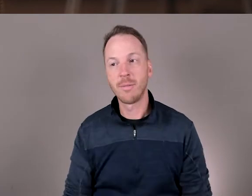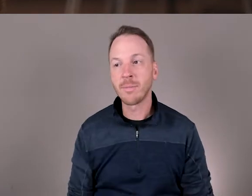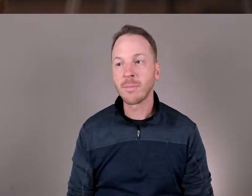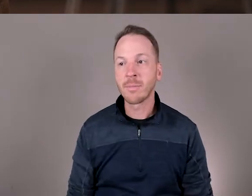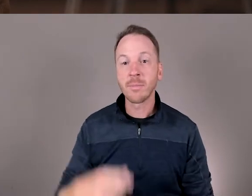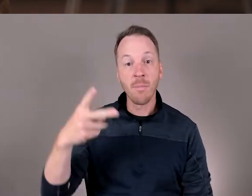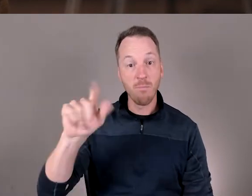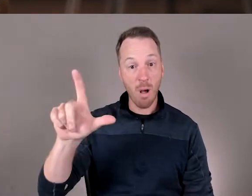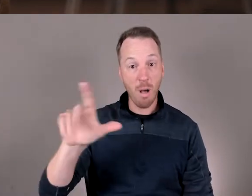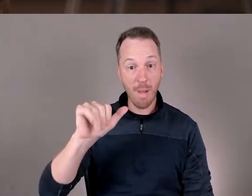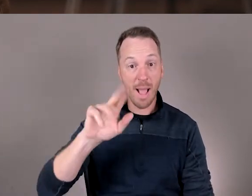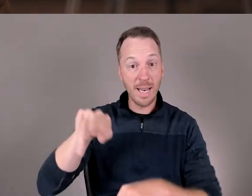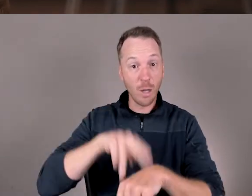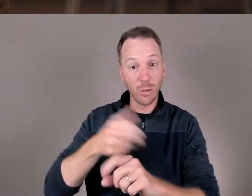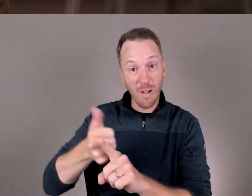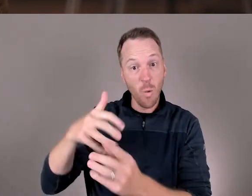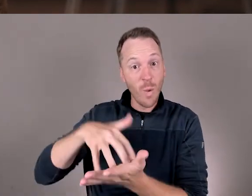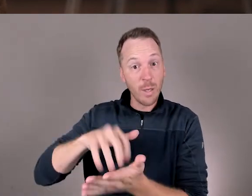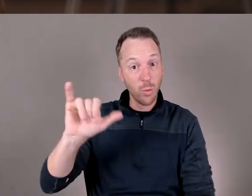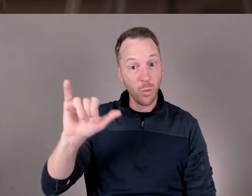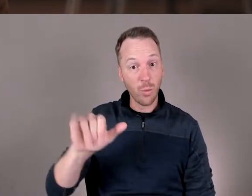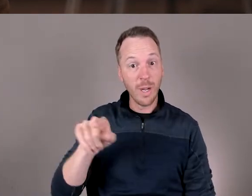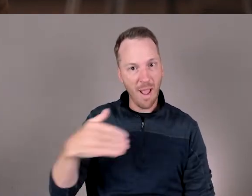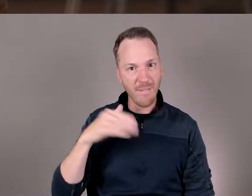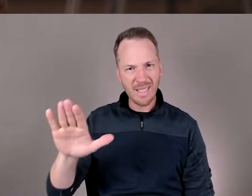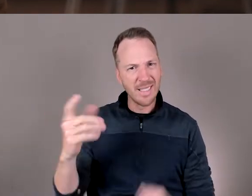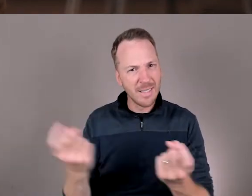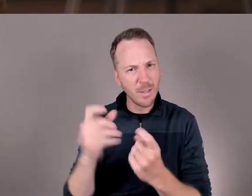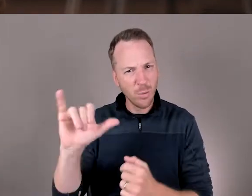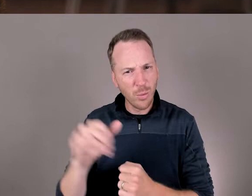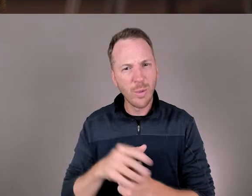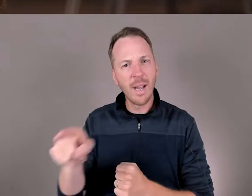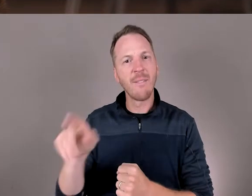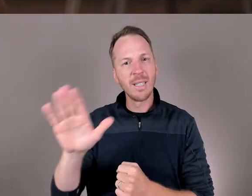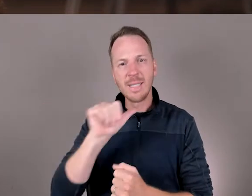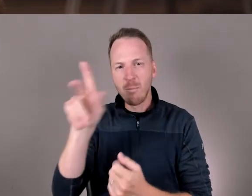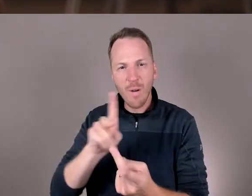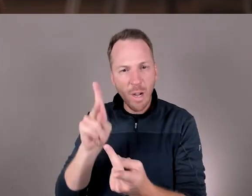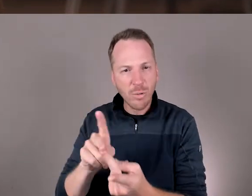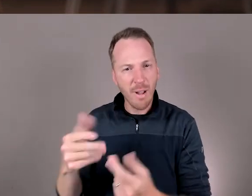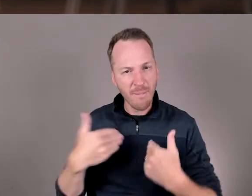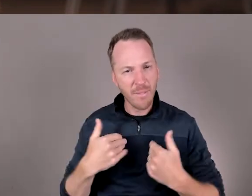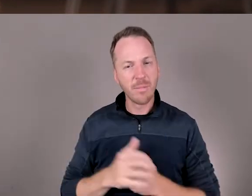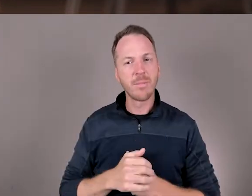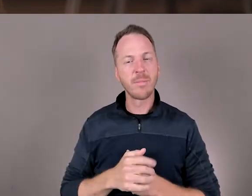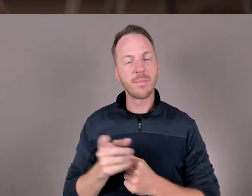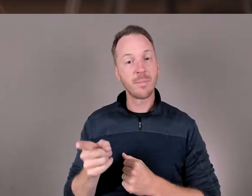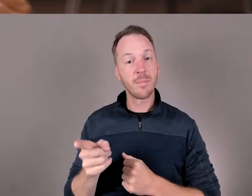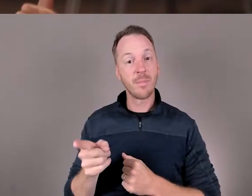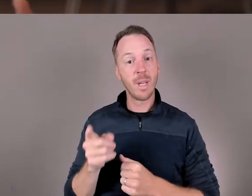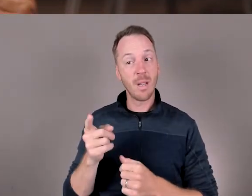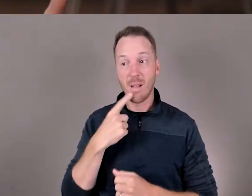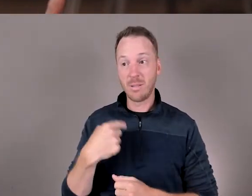The Apostle Paul, by nature, was weak too. He had his sins, he had his imperfections, and then he